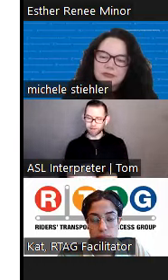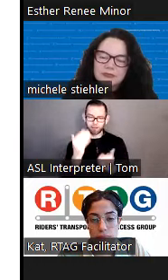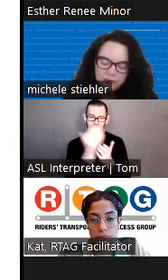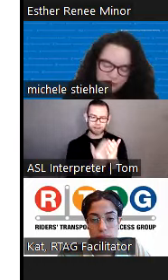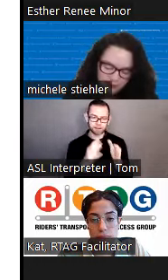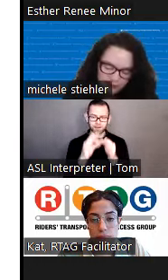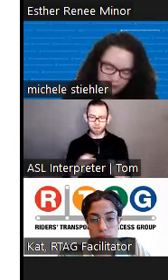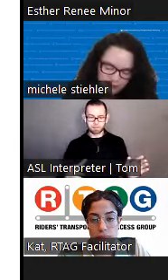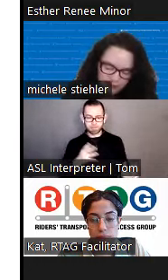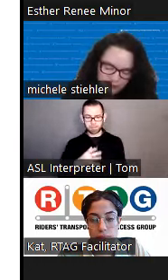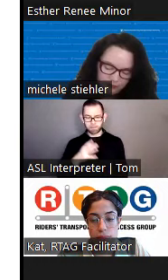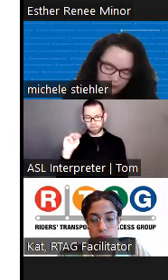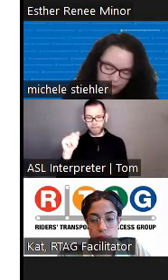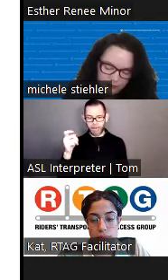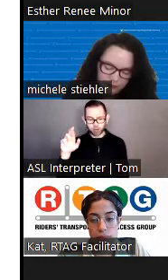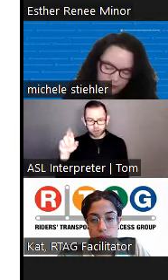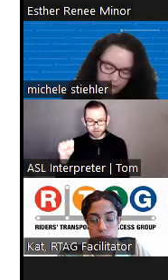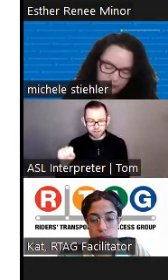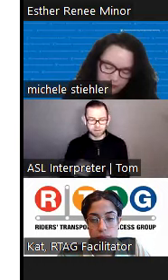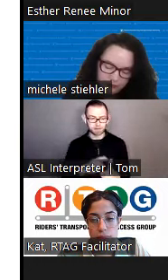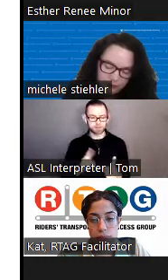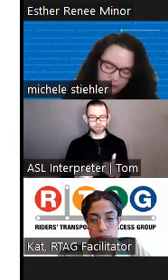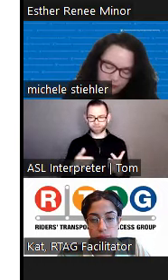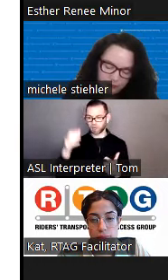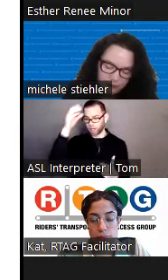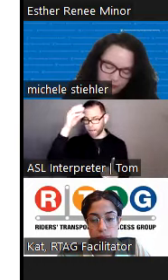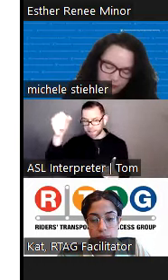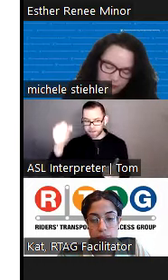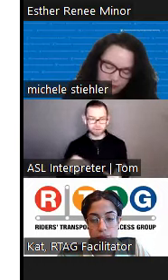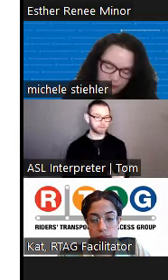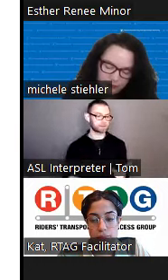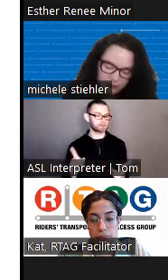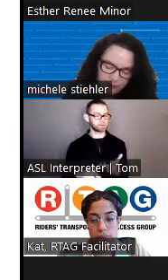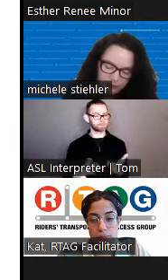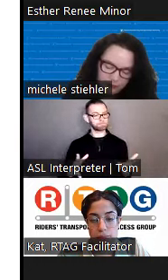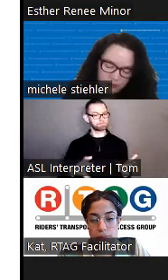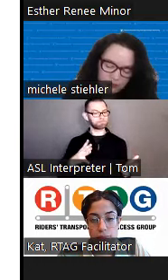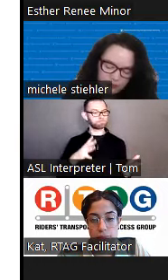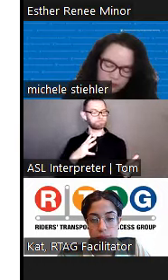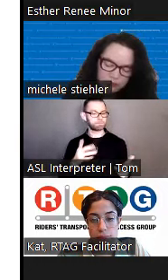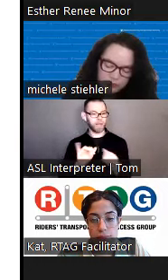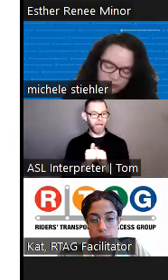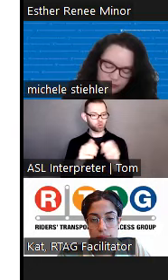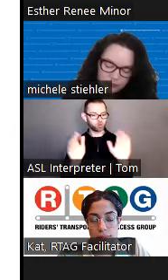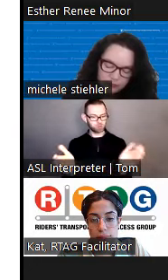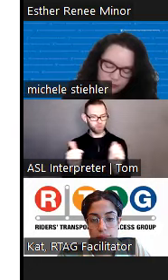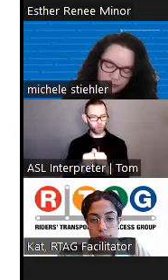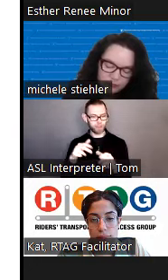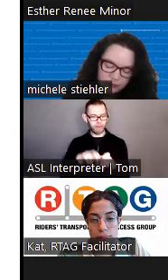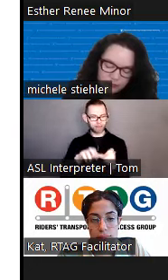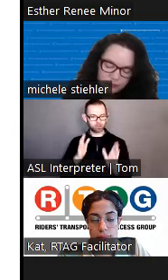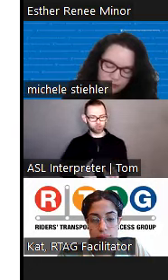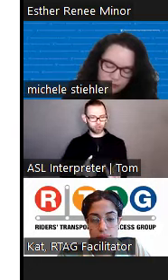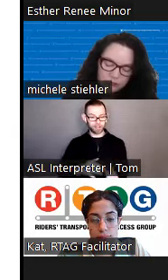manners, common decency, and common sense, and how to talk to passengers. If you don't want